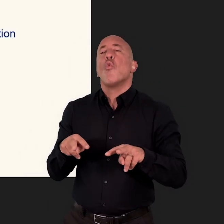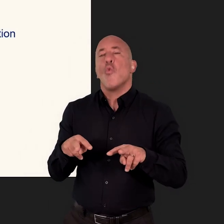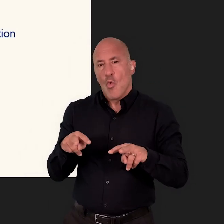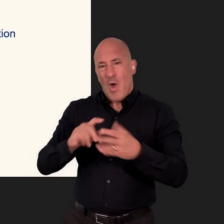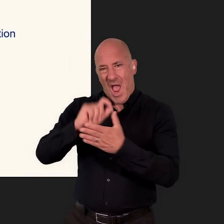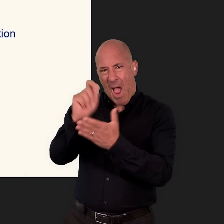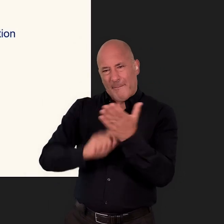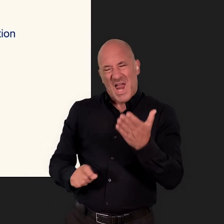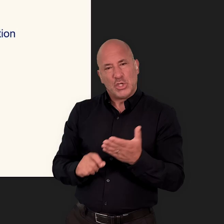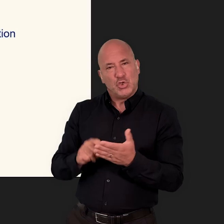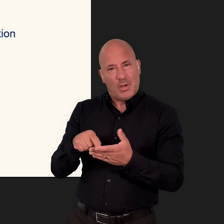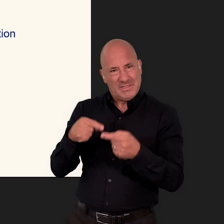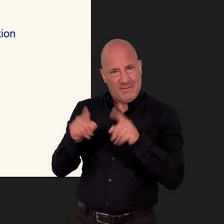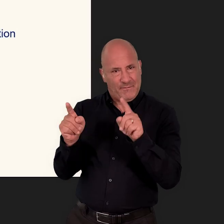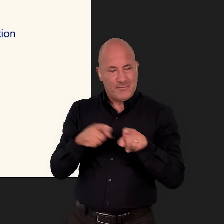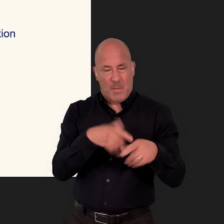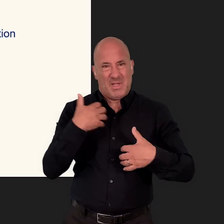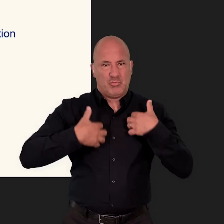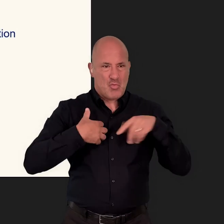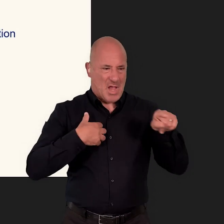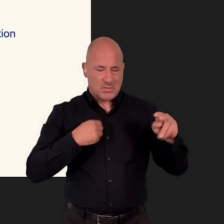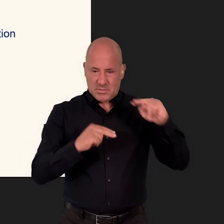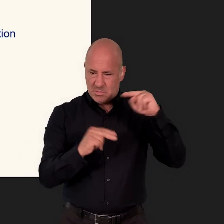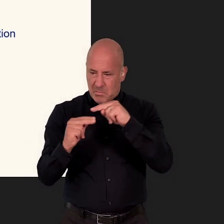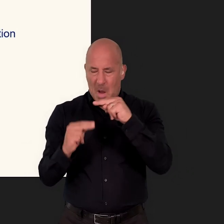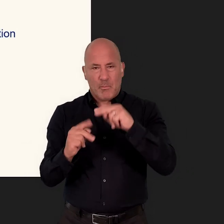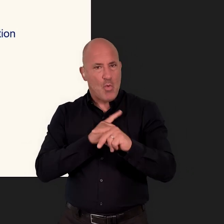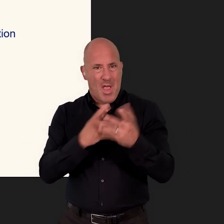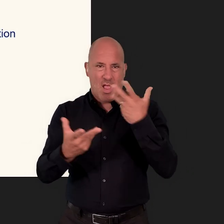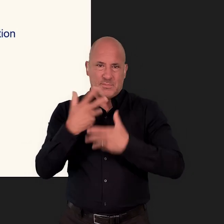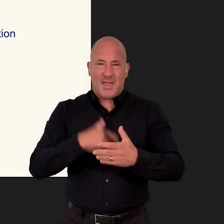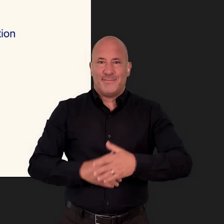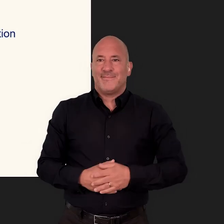has occurred as part of your full application submission.